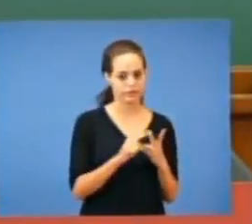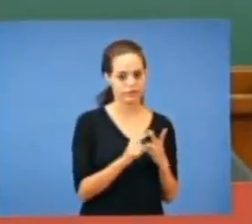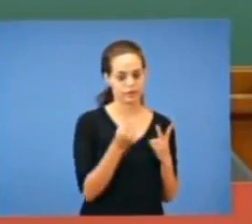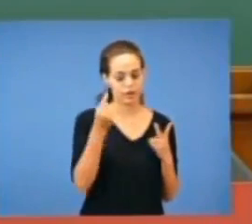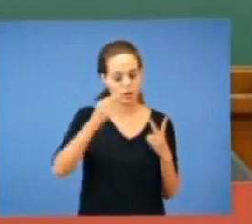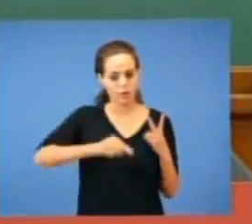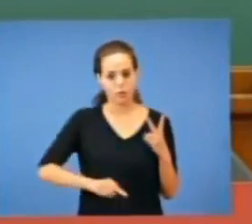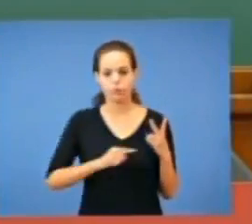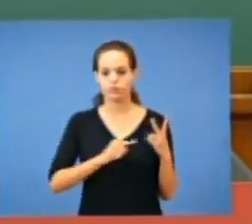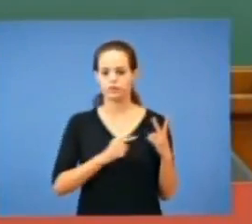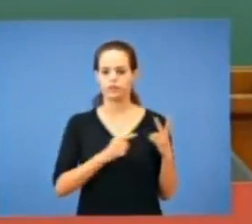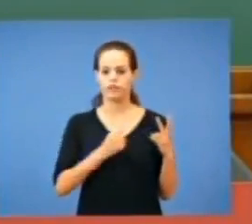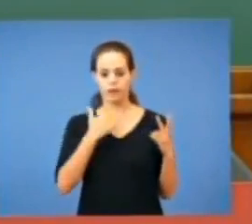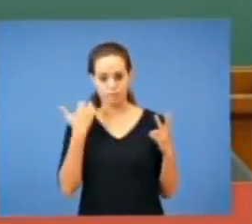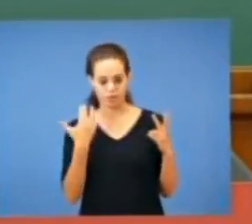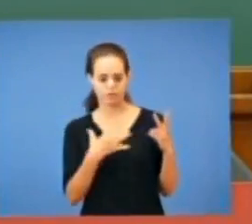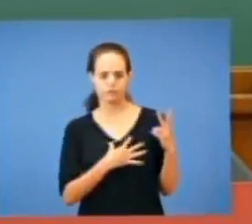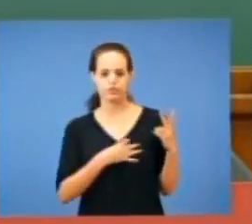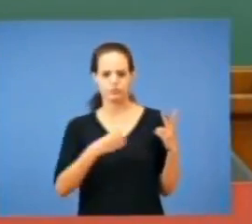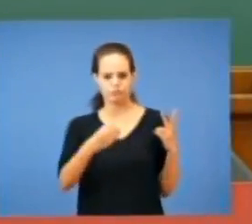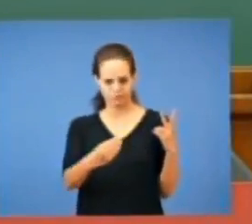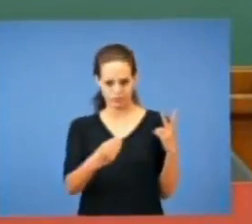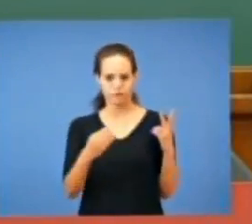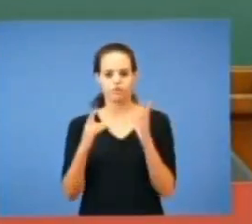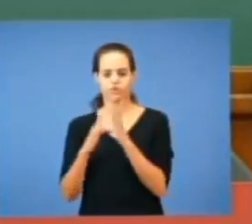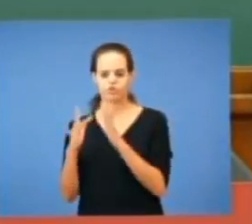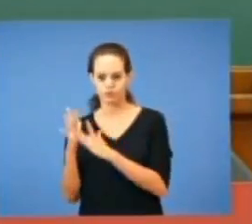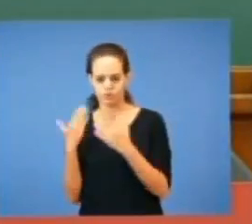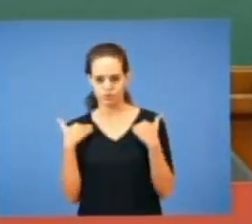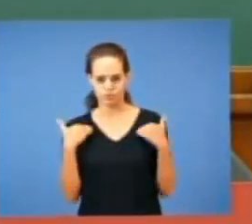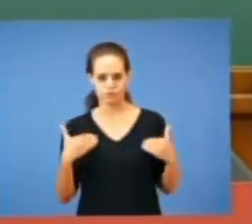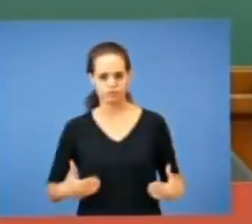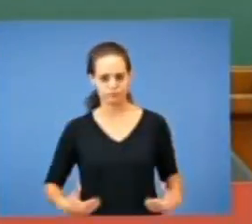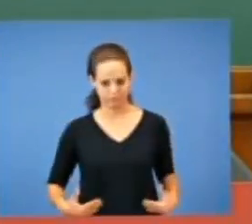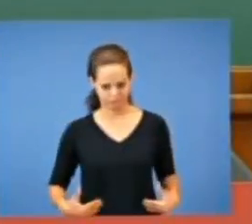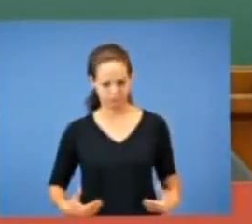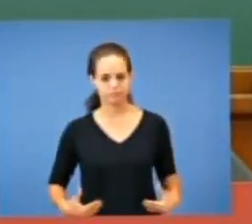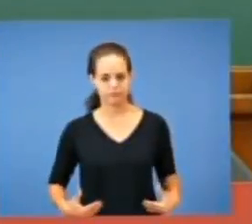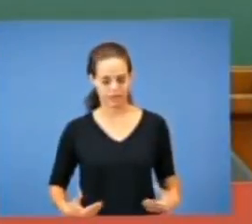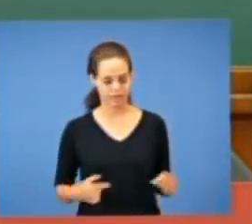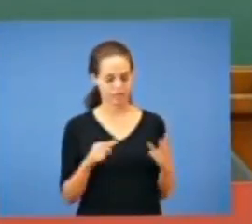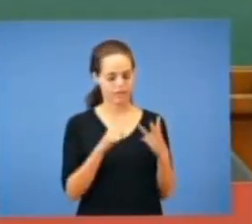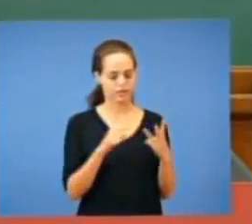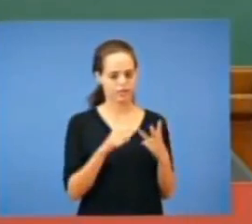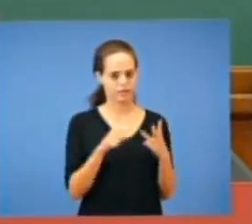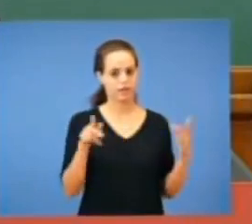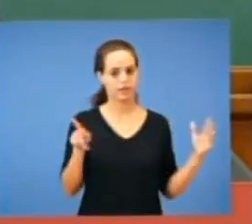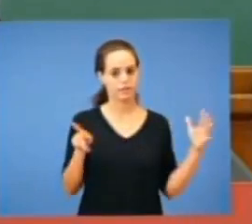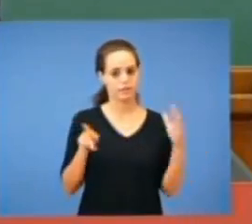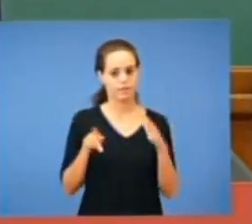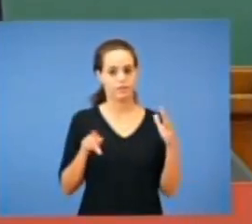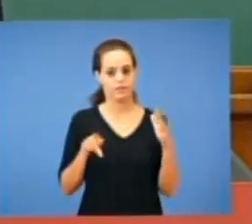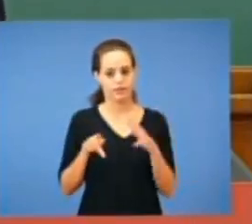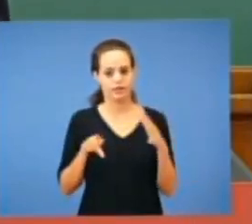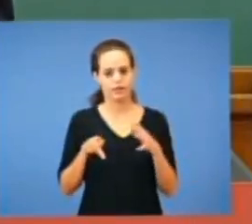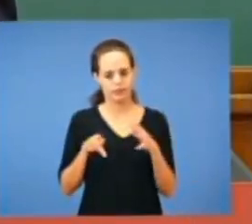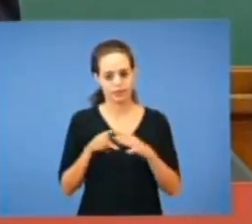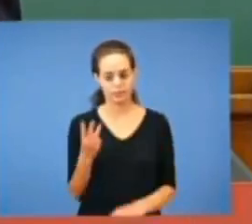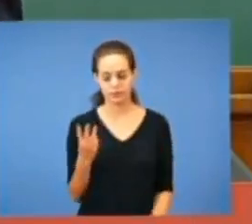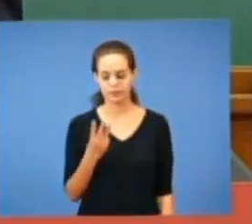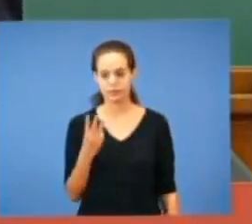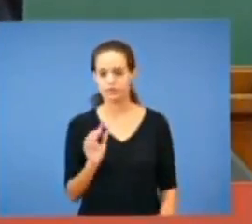in Ephesus, and then the second reaction against the Son, the body of the church in the period of Smyrna, and now in Pergamos is a